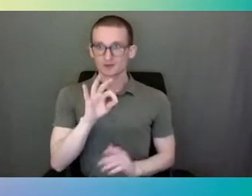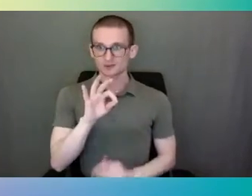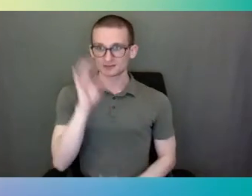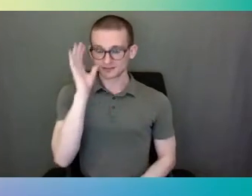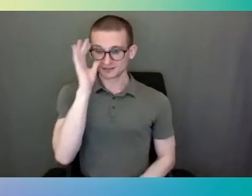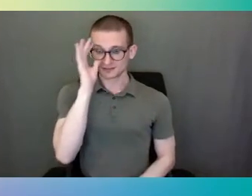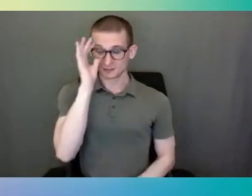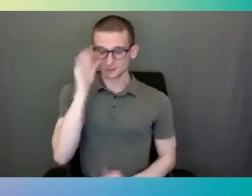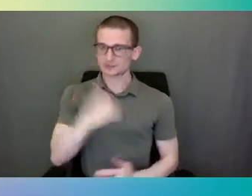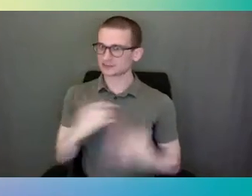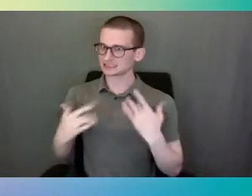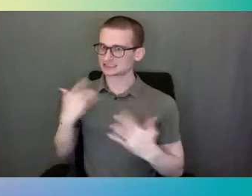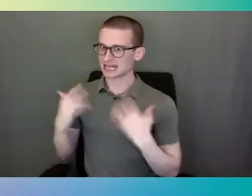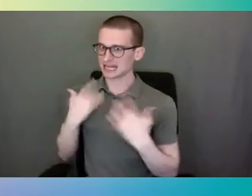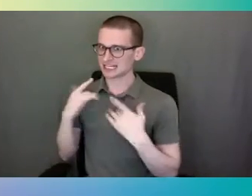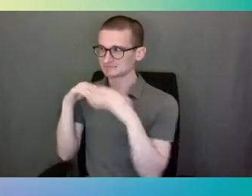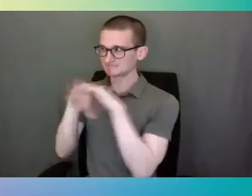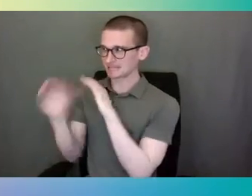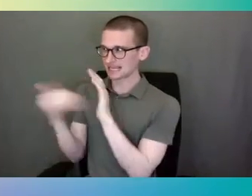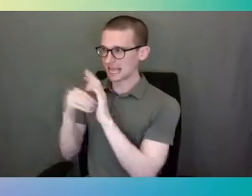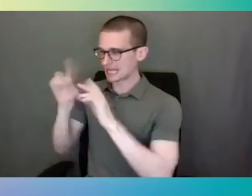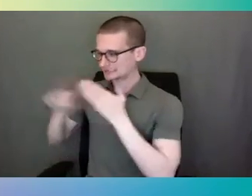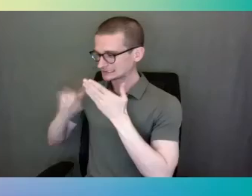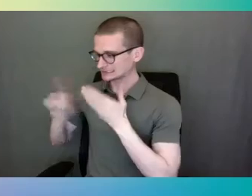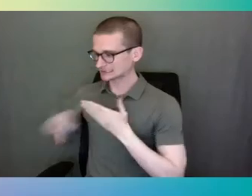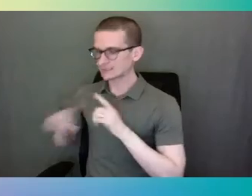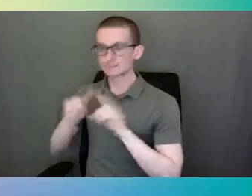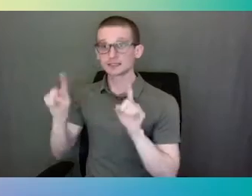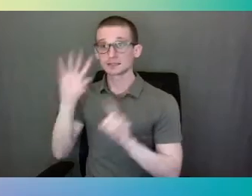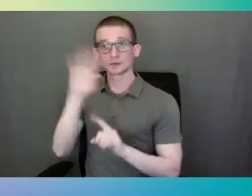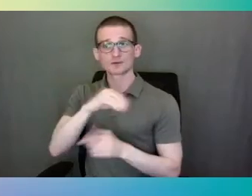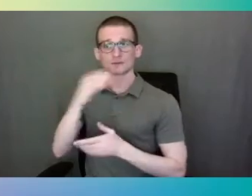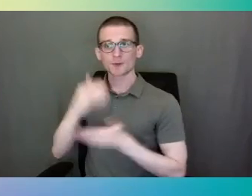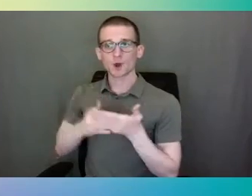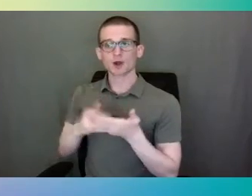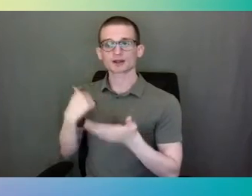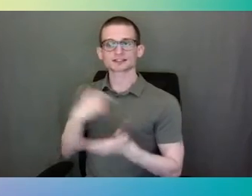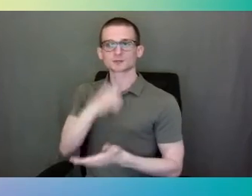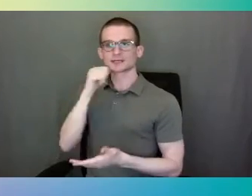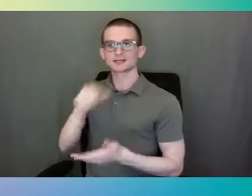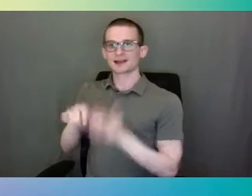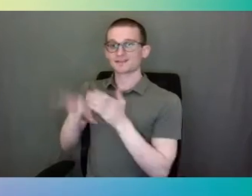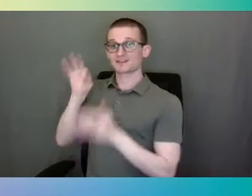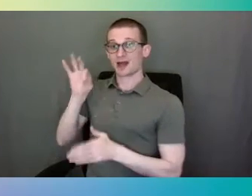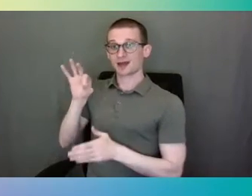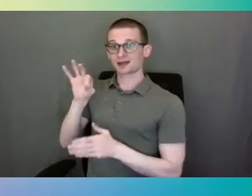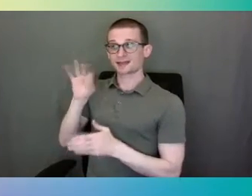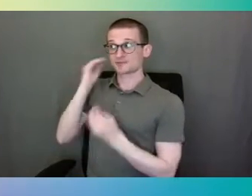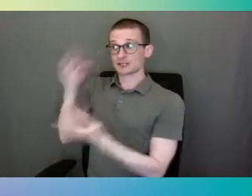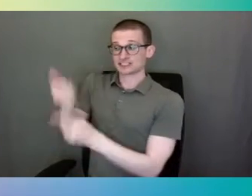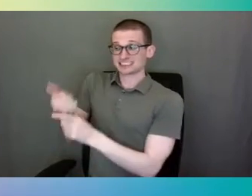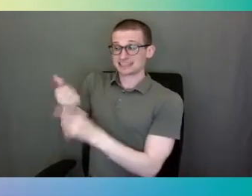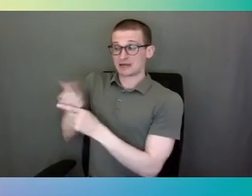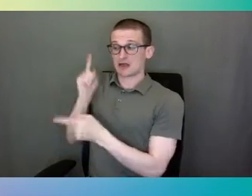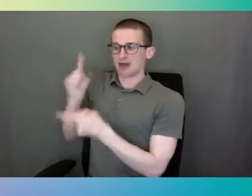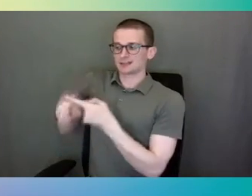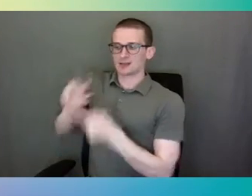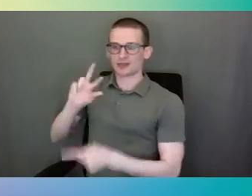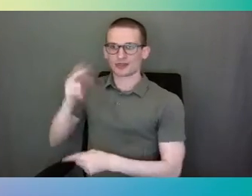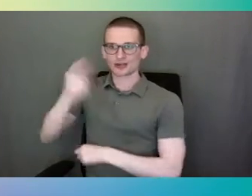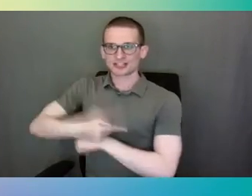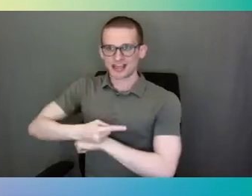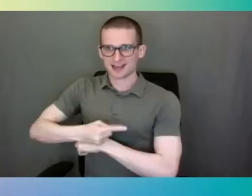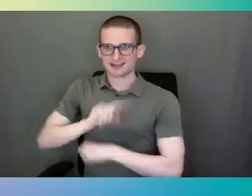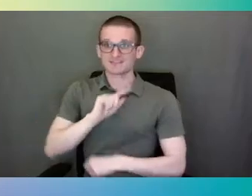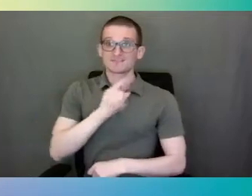see what we were going to find. But the beauty of it is we didn't find this information until day three. In those first 3 days, we got to